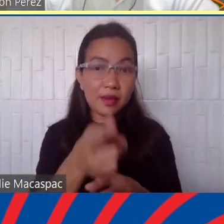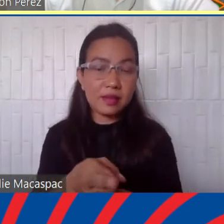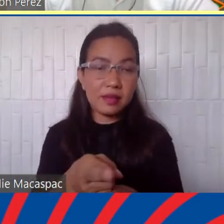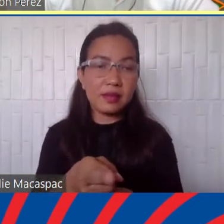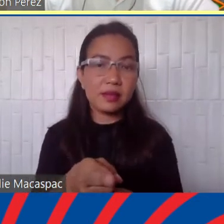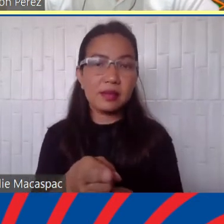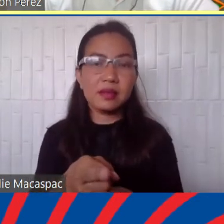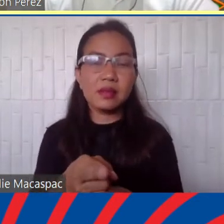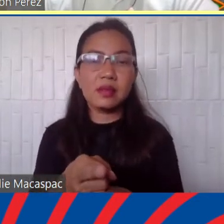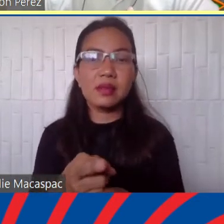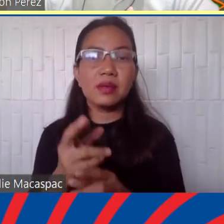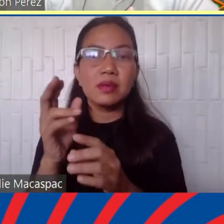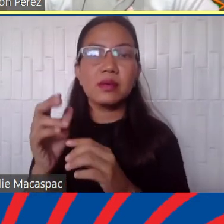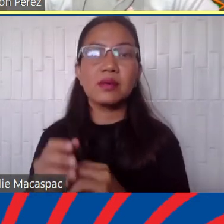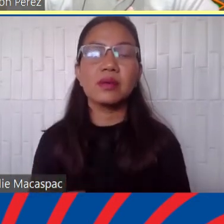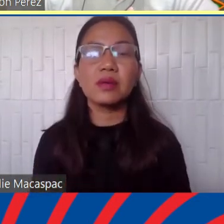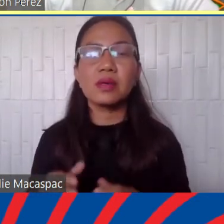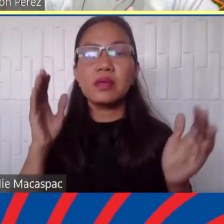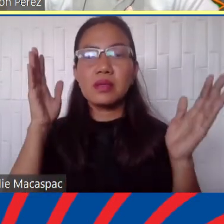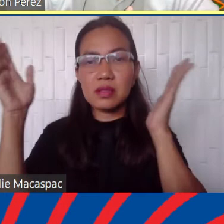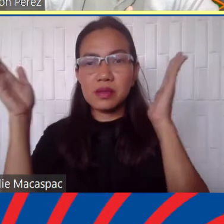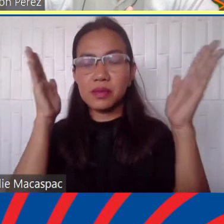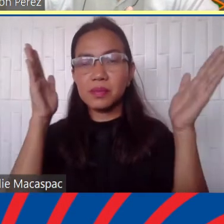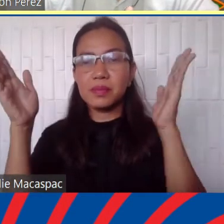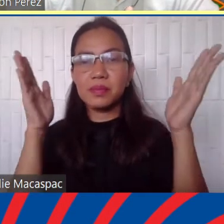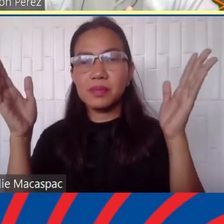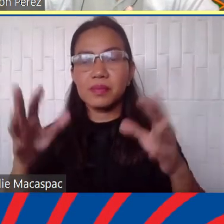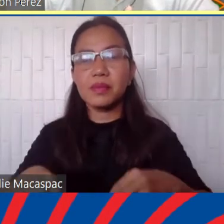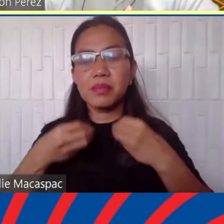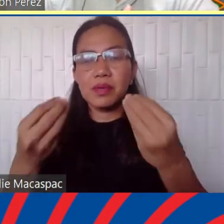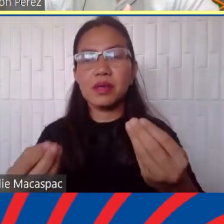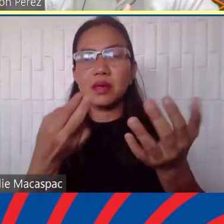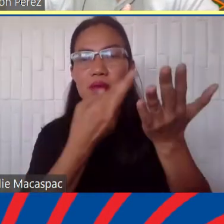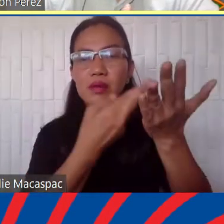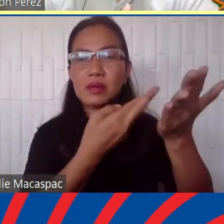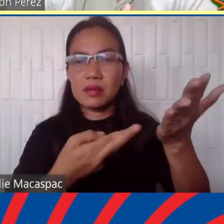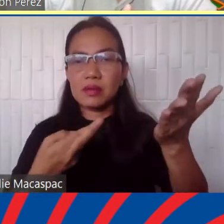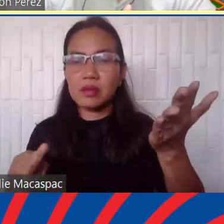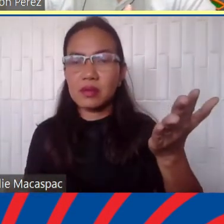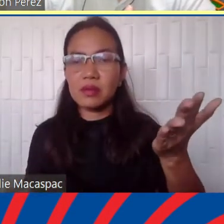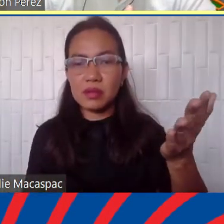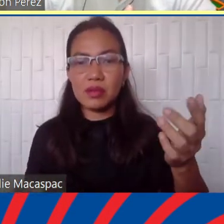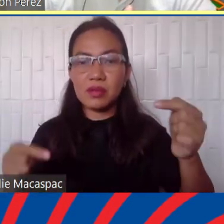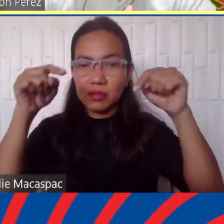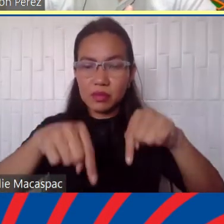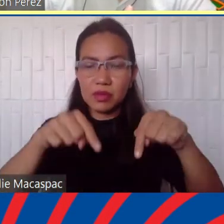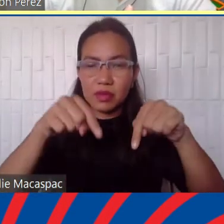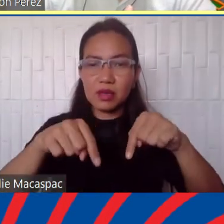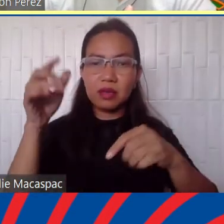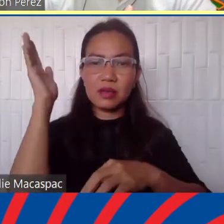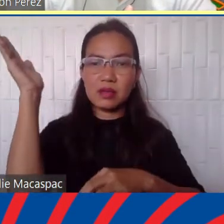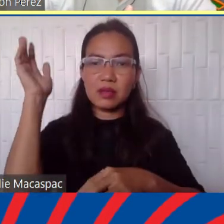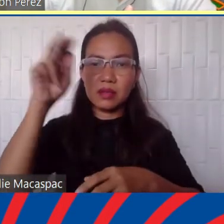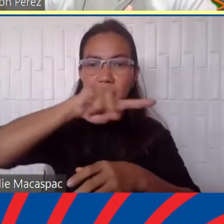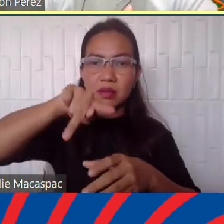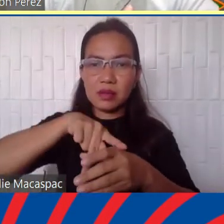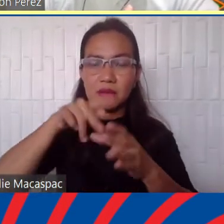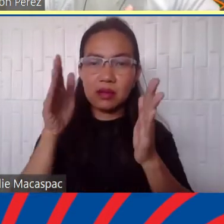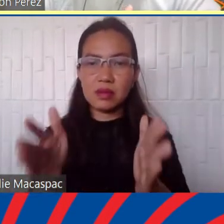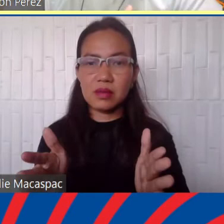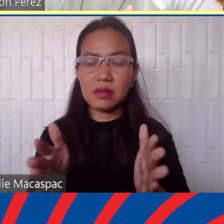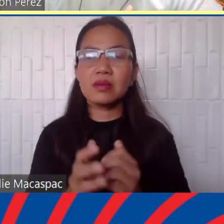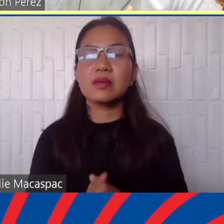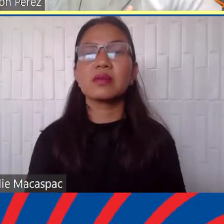can serve as a resource for the participants, no? And hopefully this will start